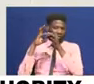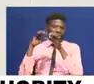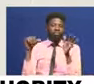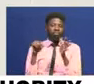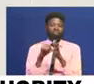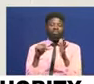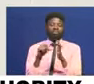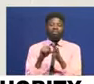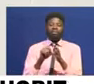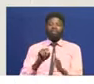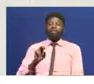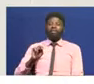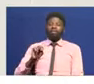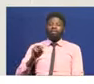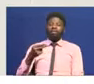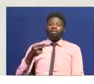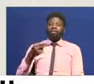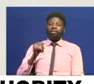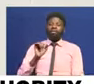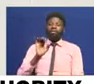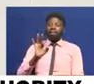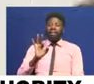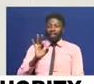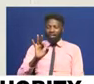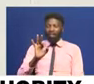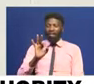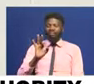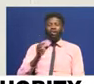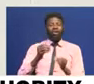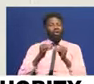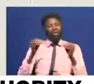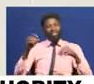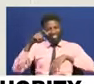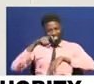time. Mm-hmm. And people will continue doing the things that they have been doing. Mm-hmm. So there's a